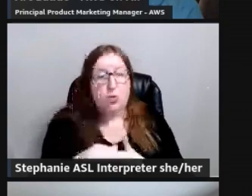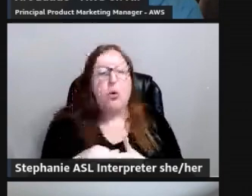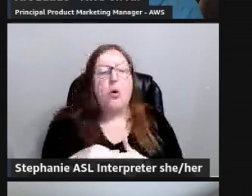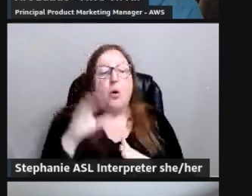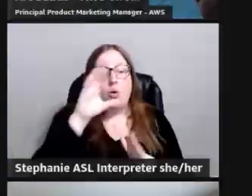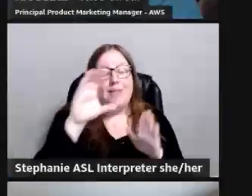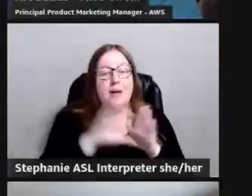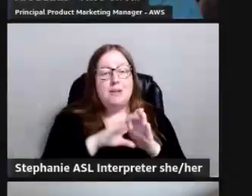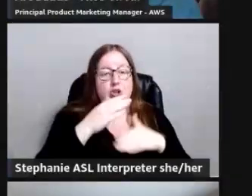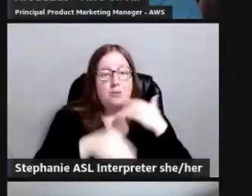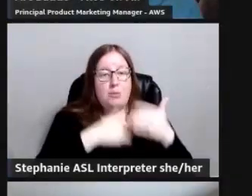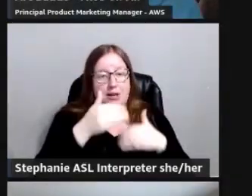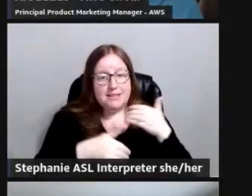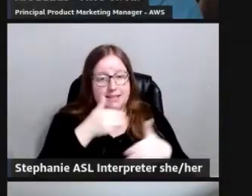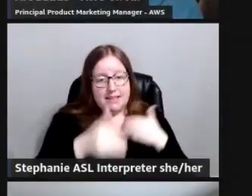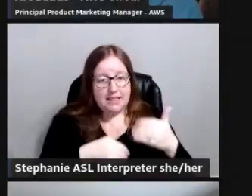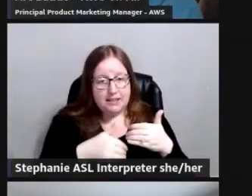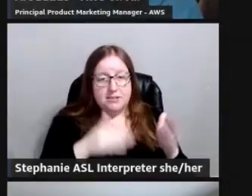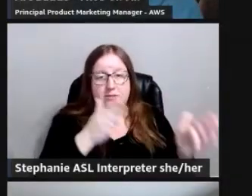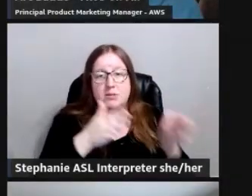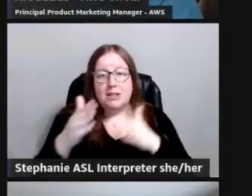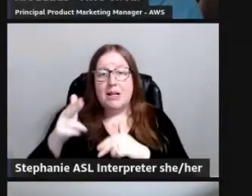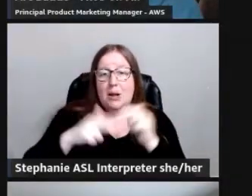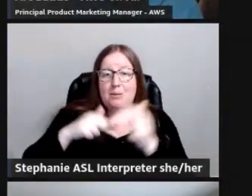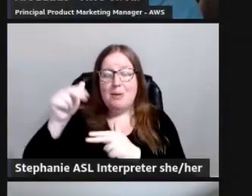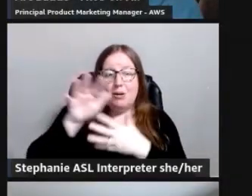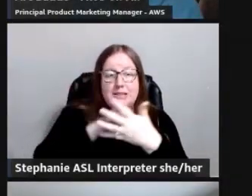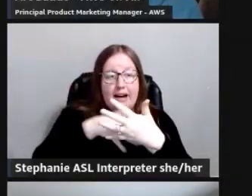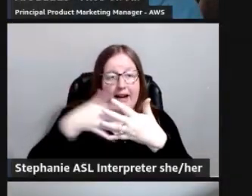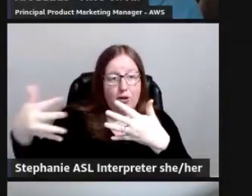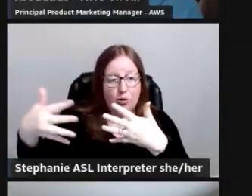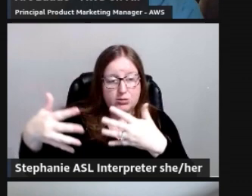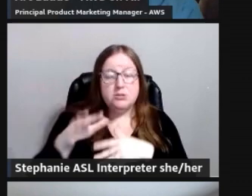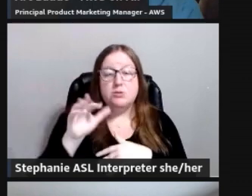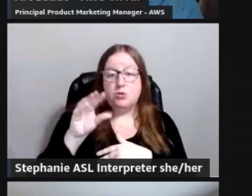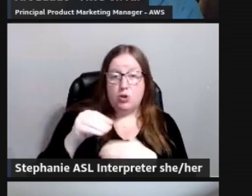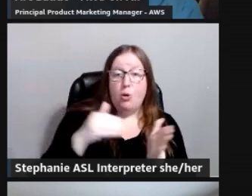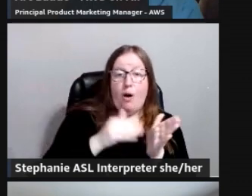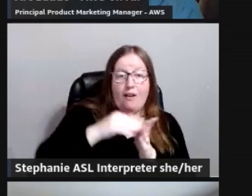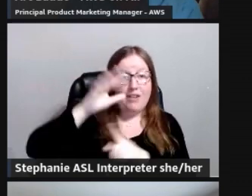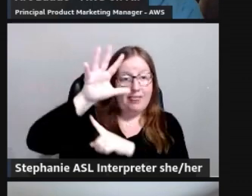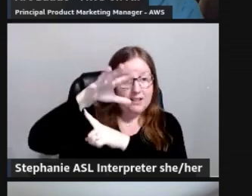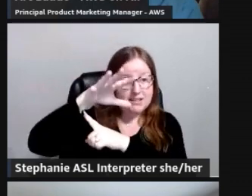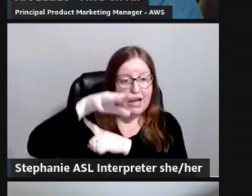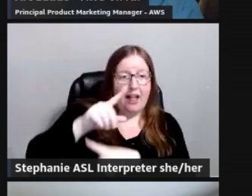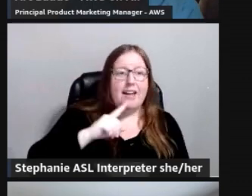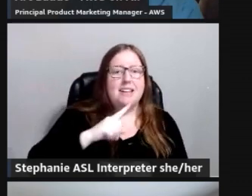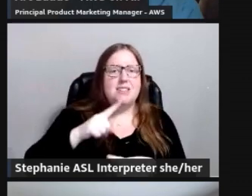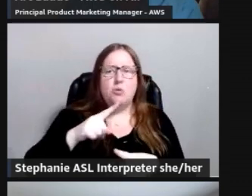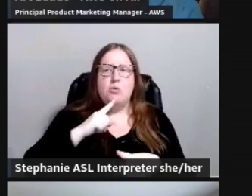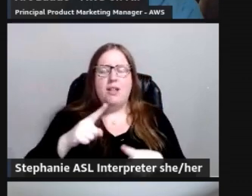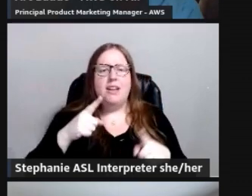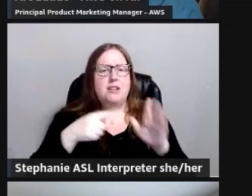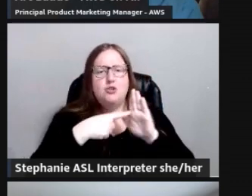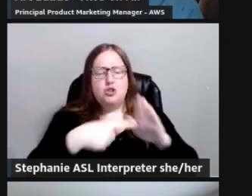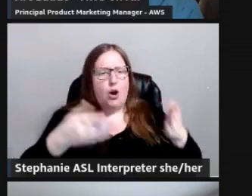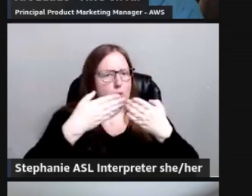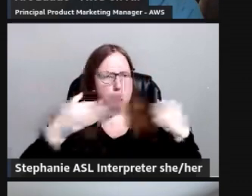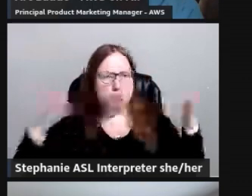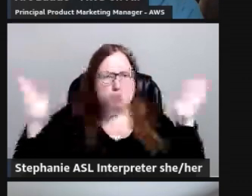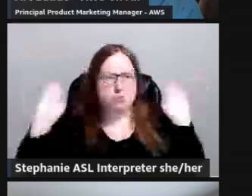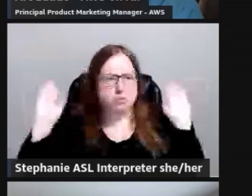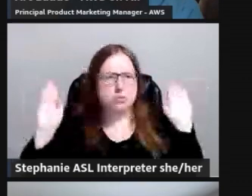cloud. Step 3 is to build tiles. So often these satellite images, they cover vast distance, and we want to do the